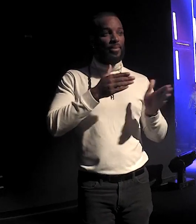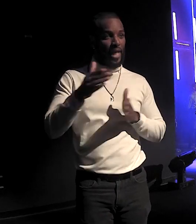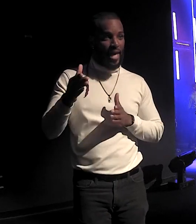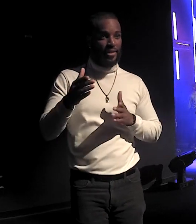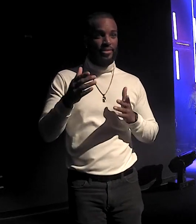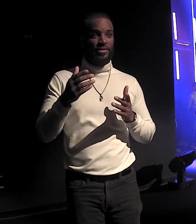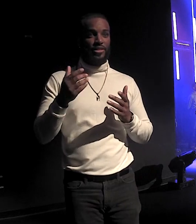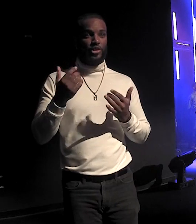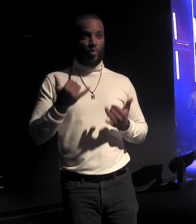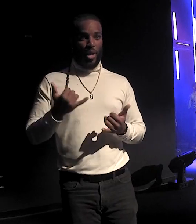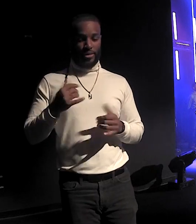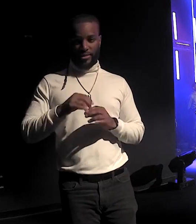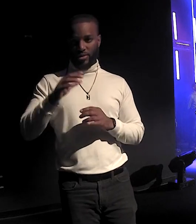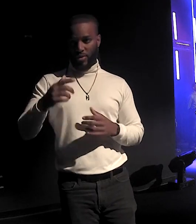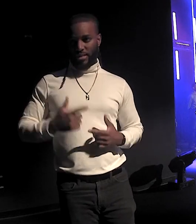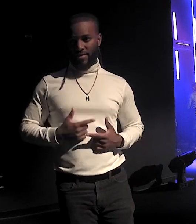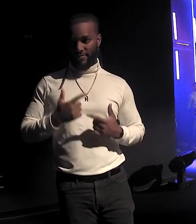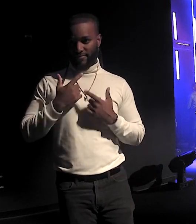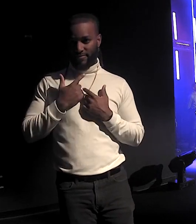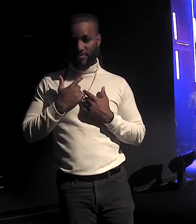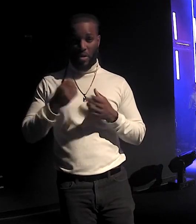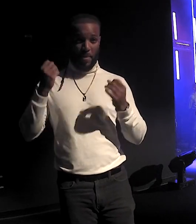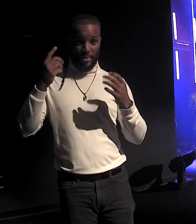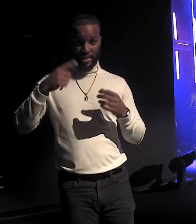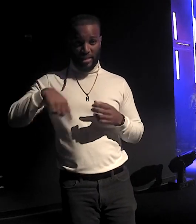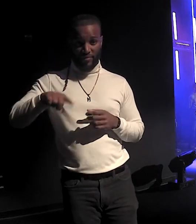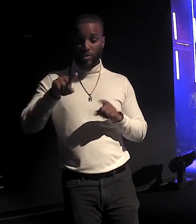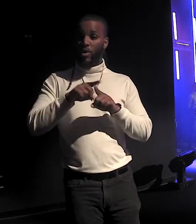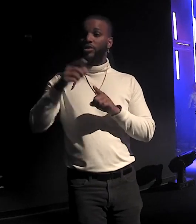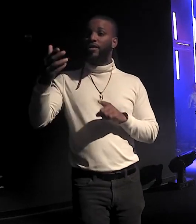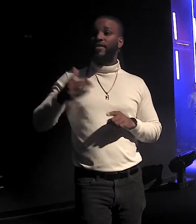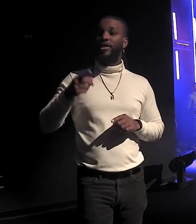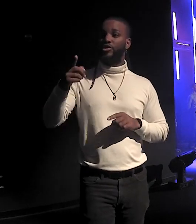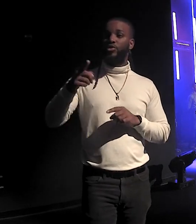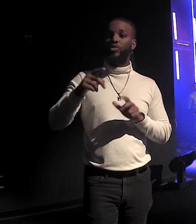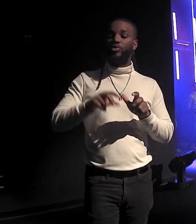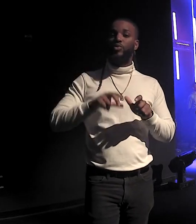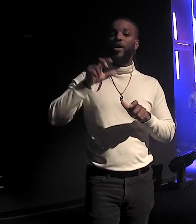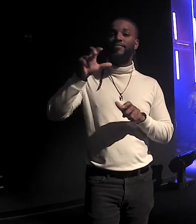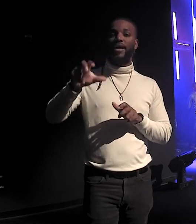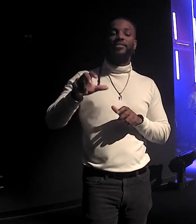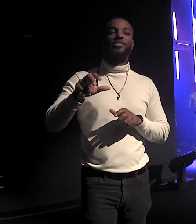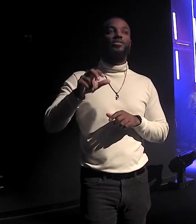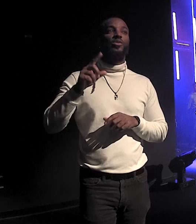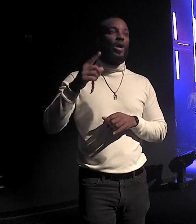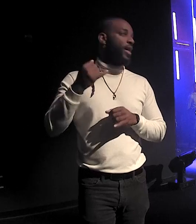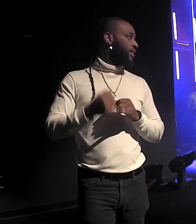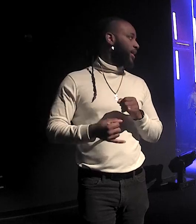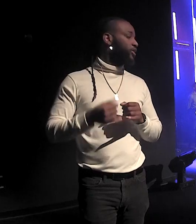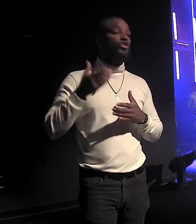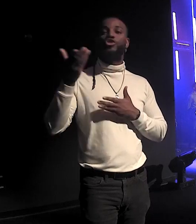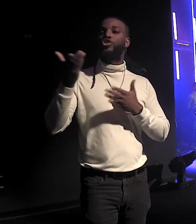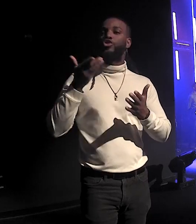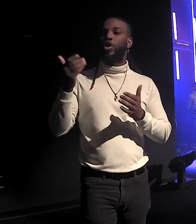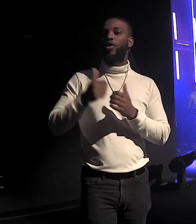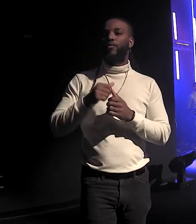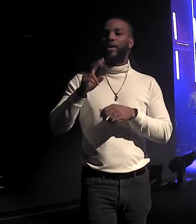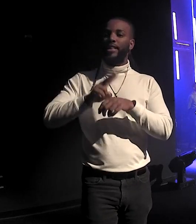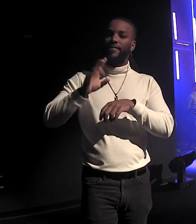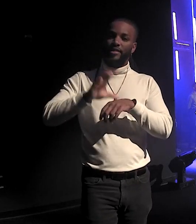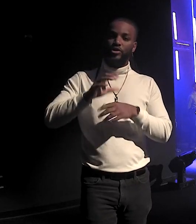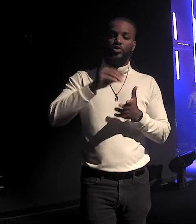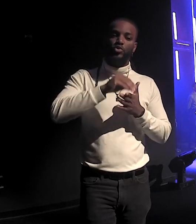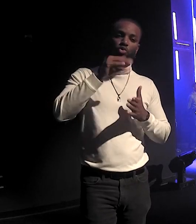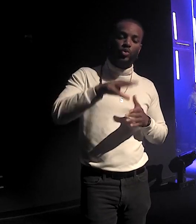presence in your life. For many of you, we also invite you to invest in what outlasts. We would invite you to serve with Vineyard students,